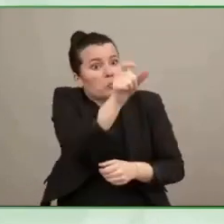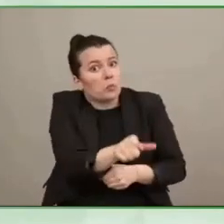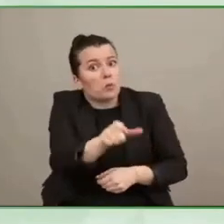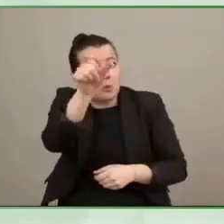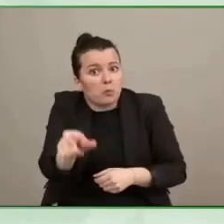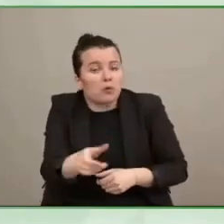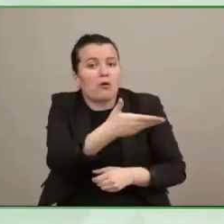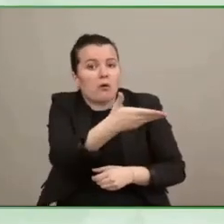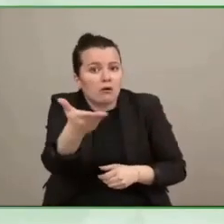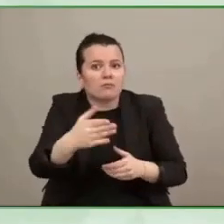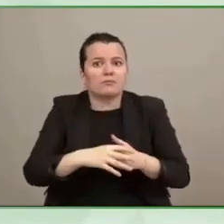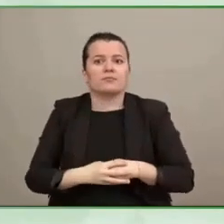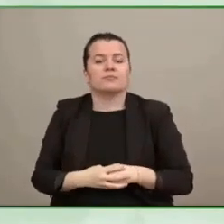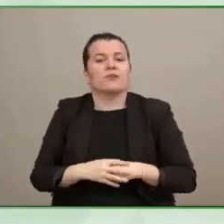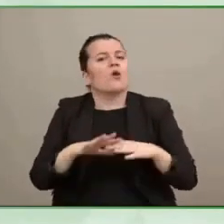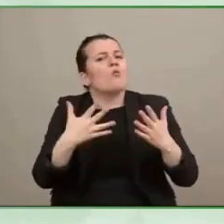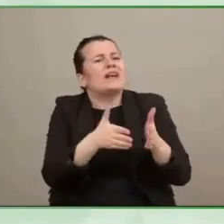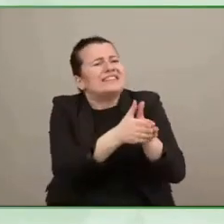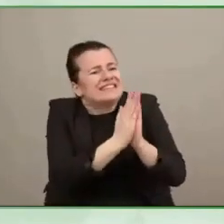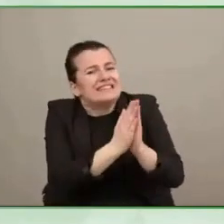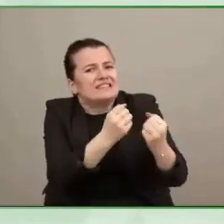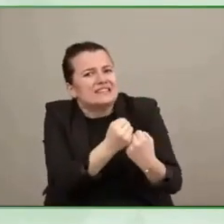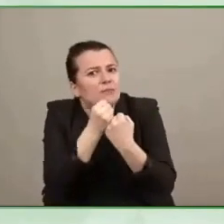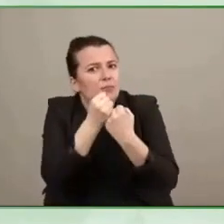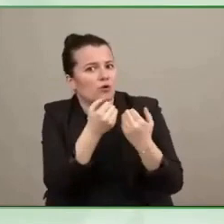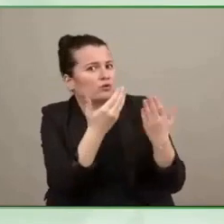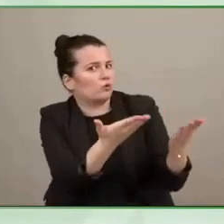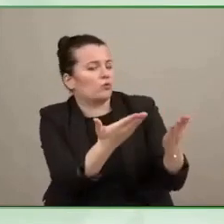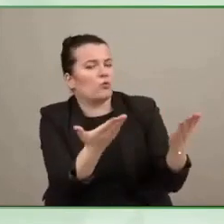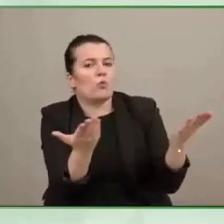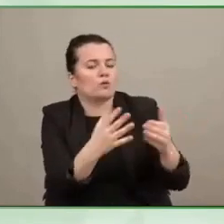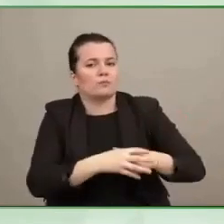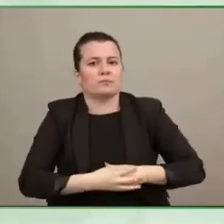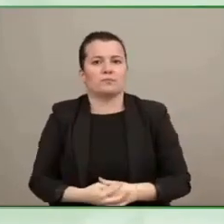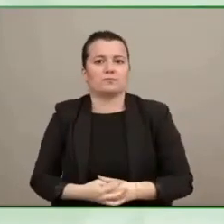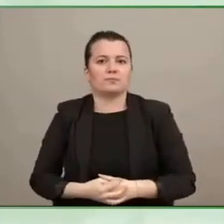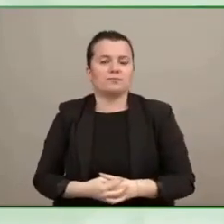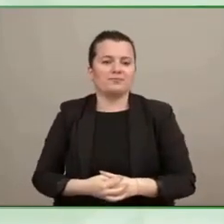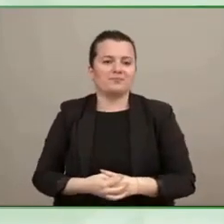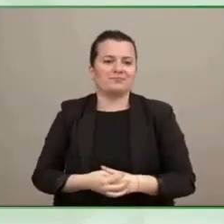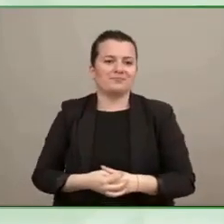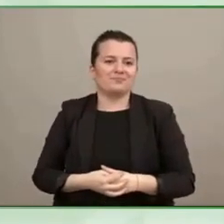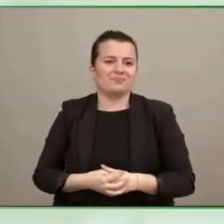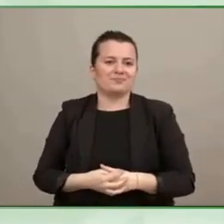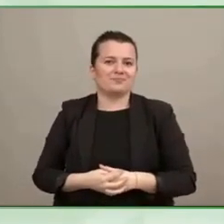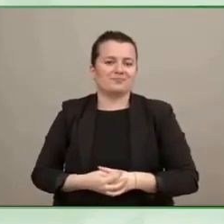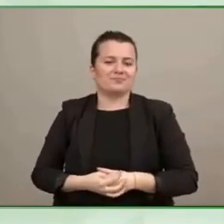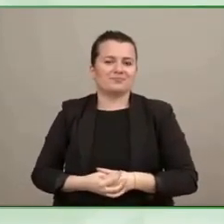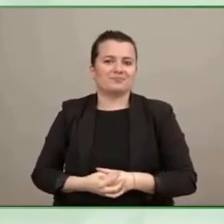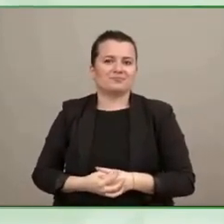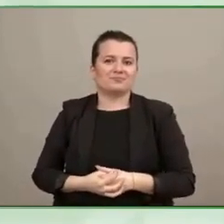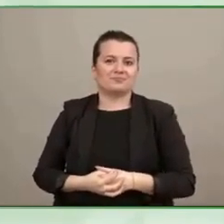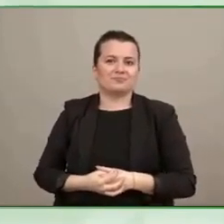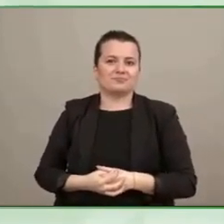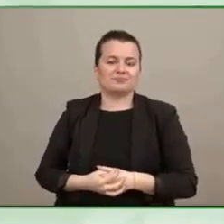there? What's your call for action that we can use this space for?